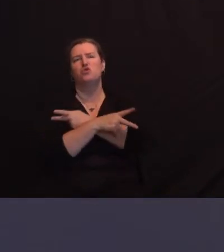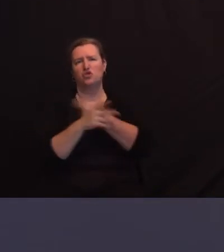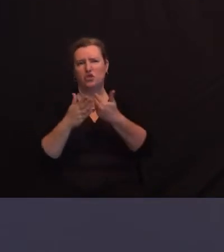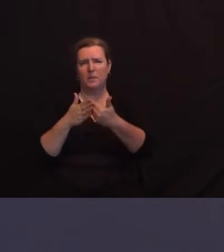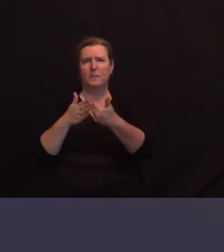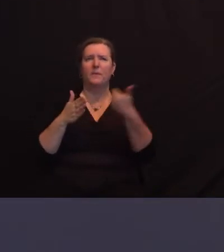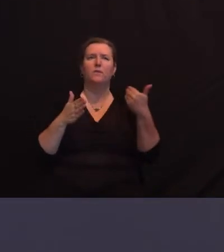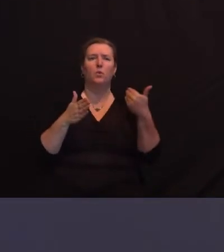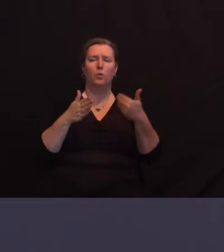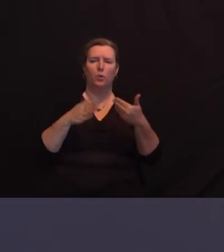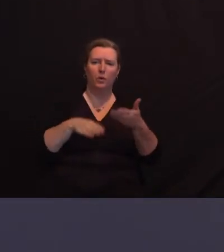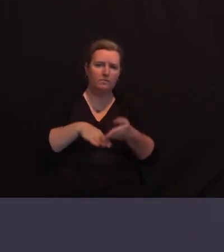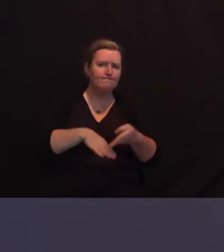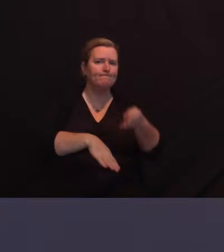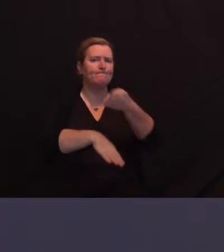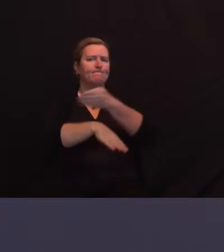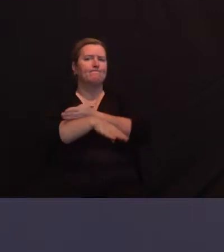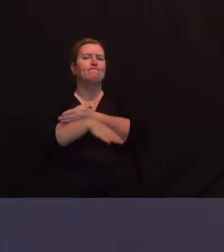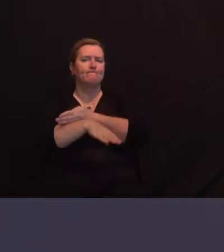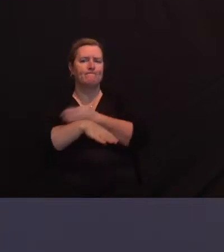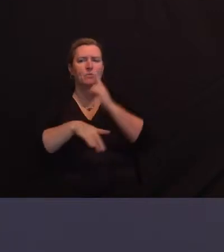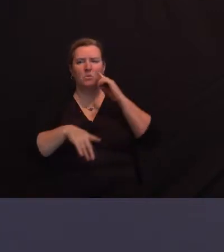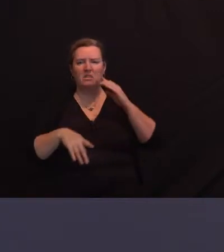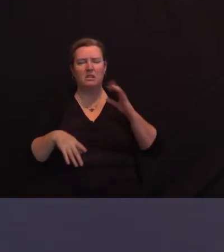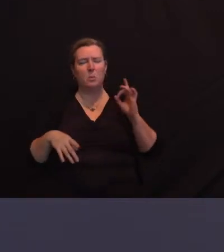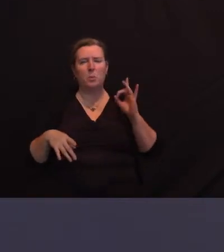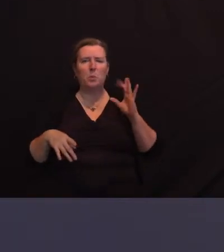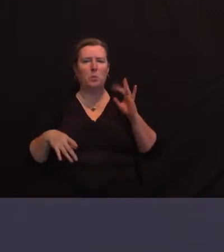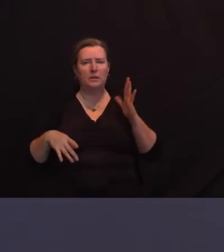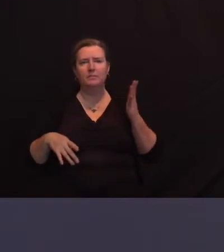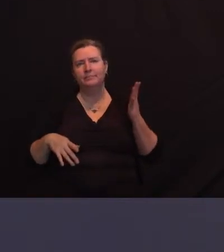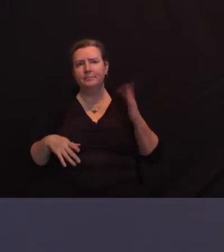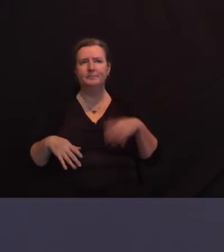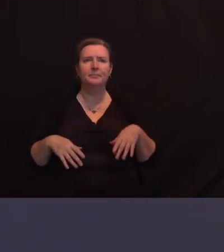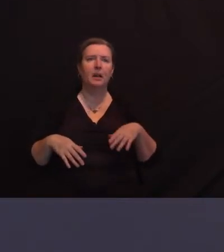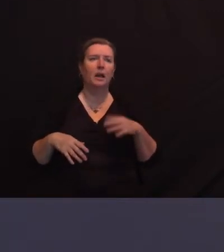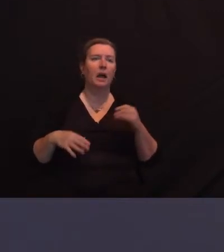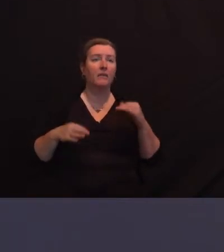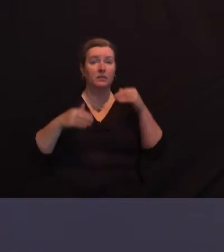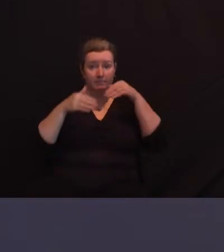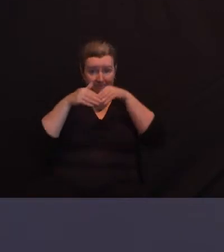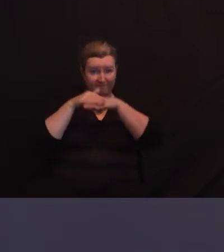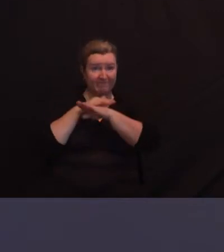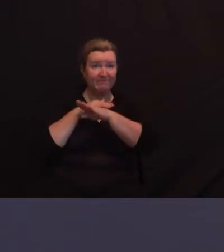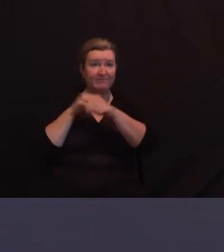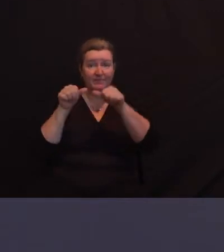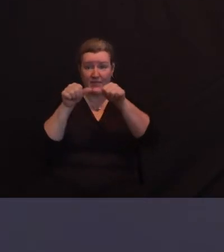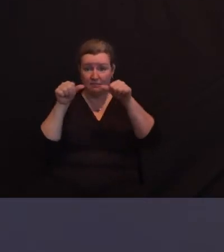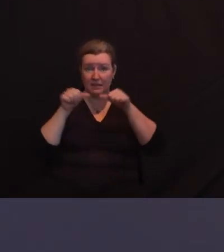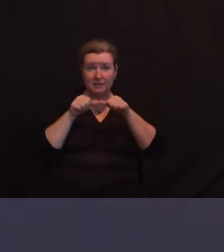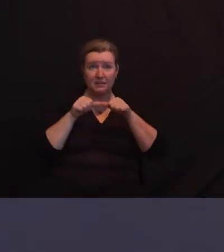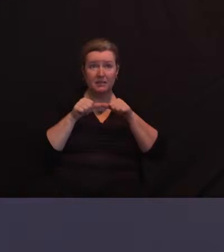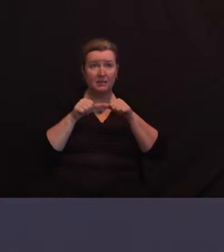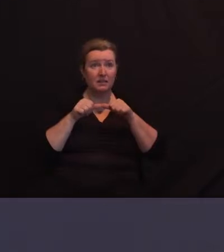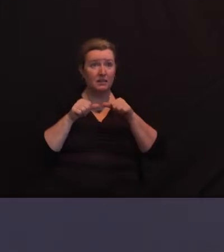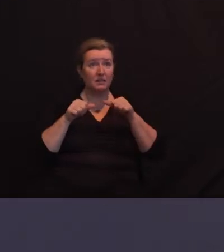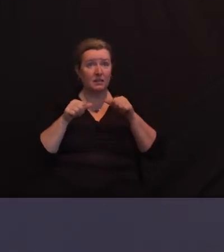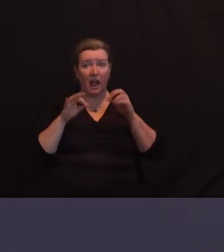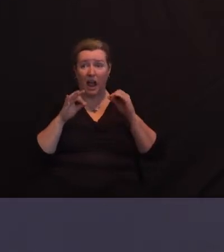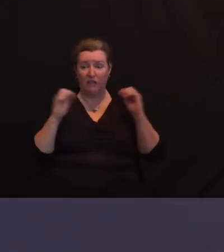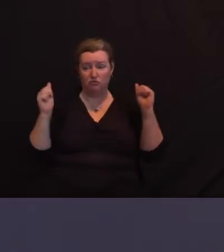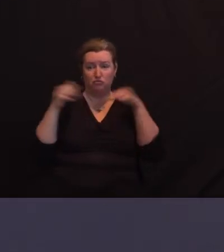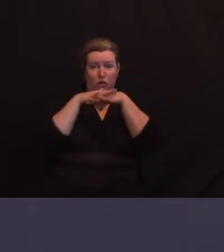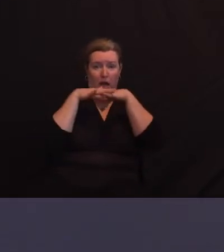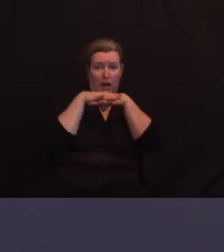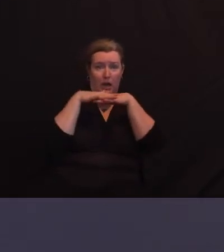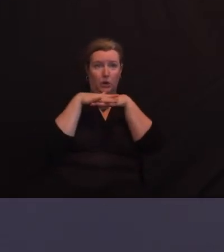of steps that we're taking. And we'd remind folks, if you're indoors, particularly if you're close quarters, and you're not